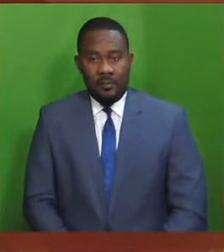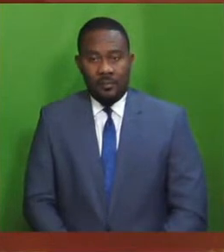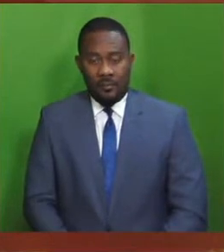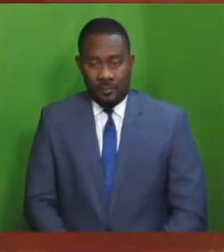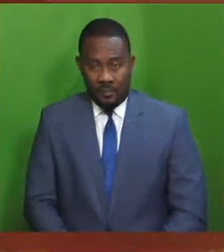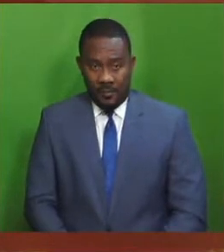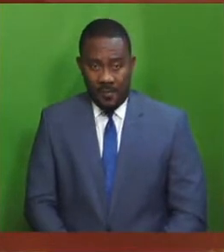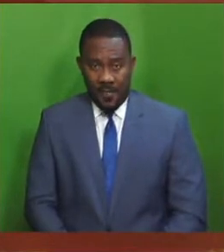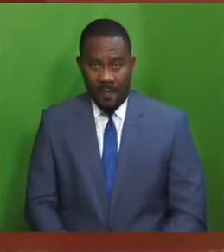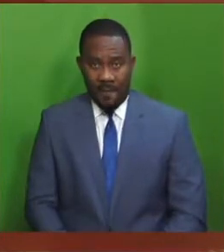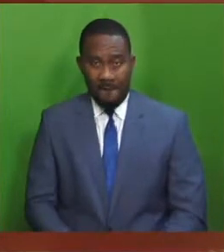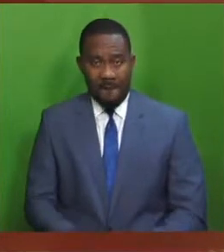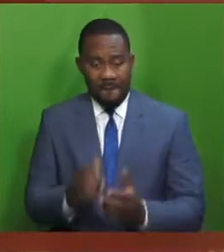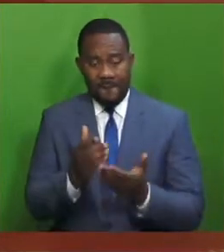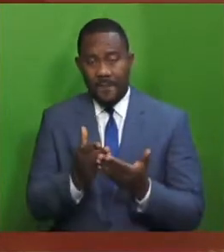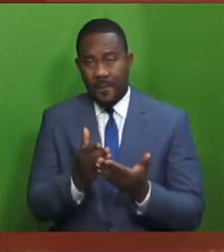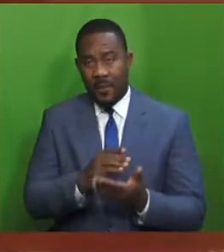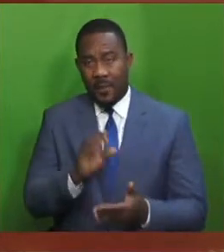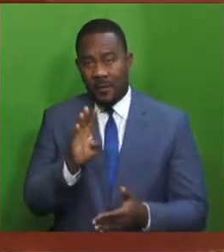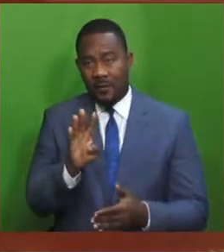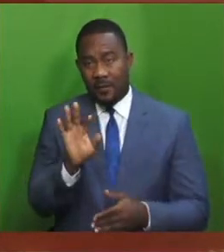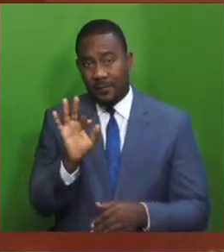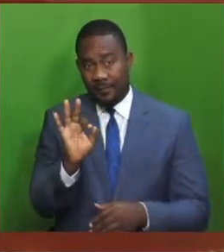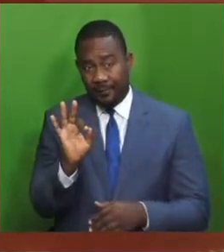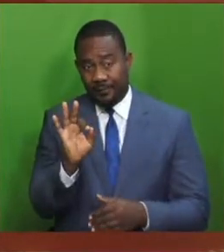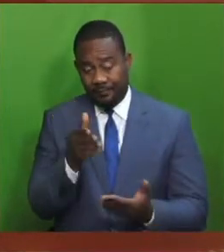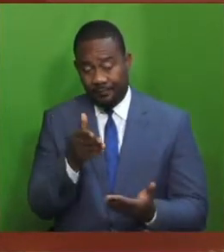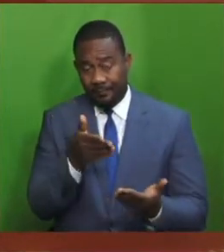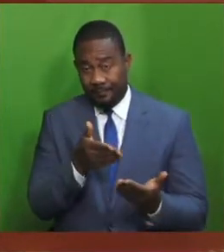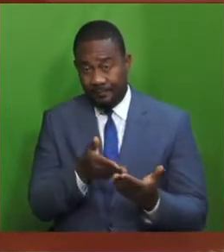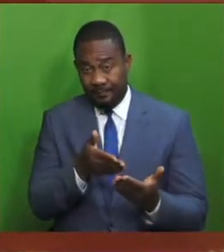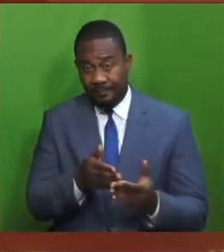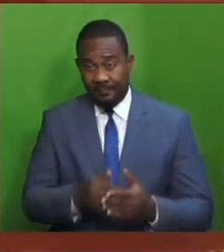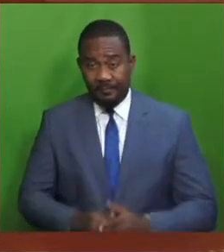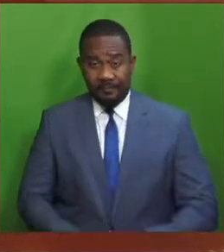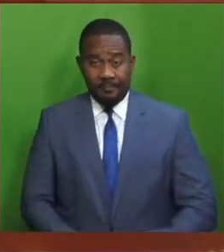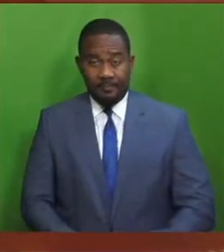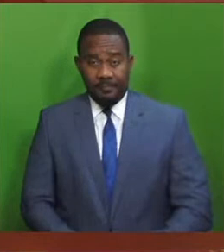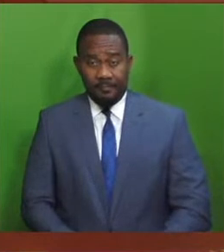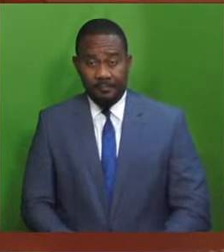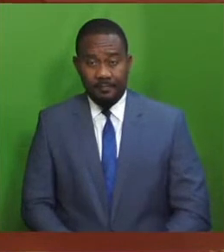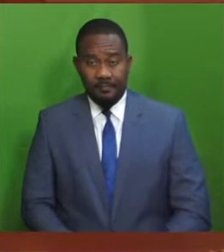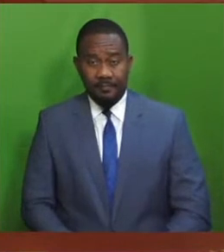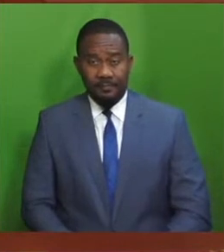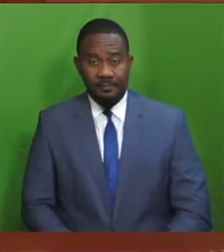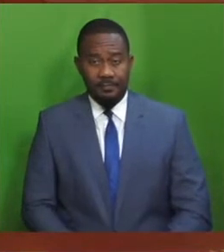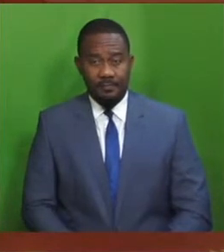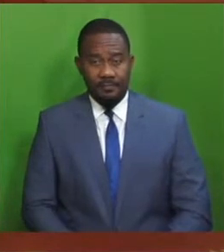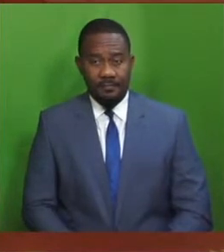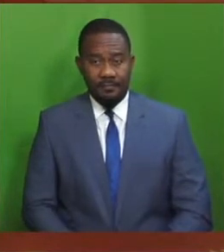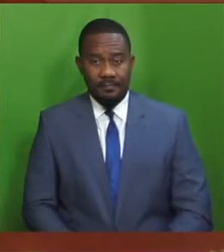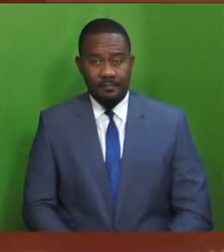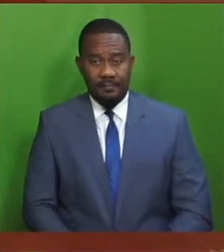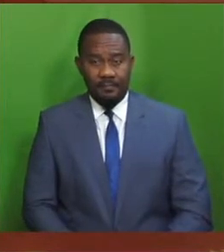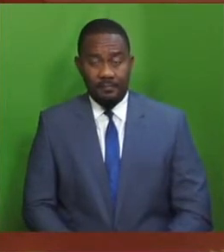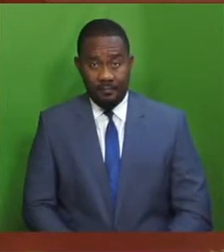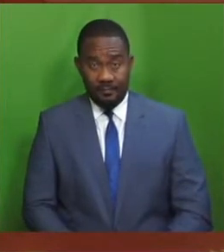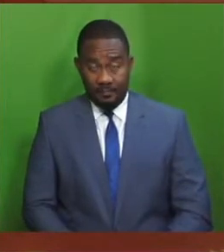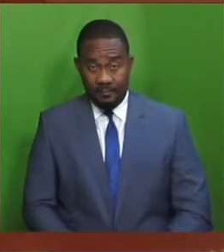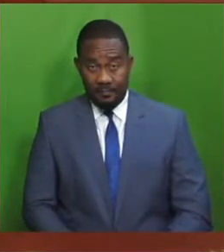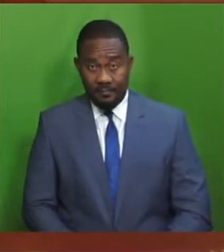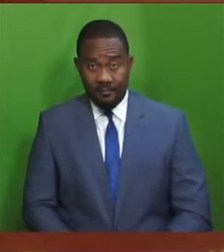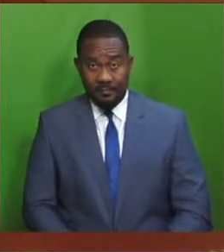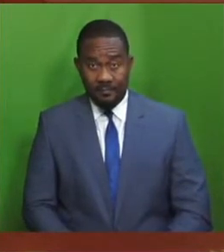and I come to page 49 again, Mr. Speaker, of the budget statement. Ghana Infrastructure